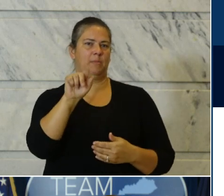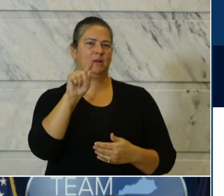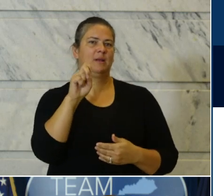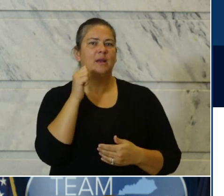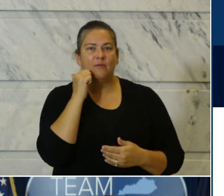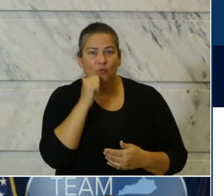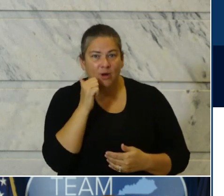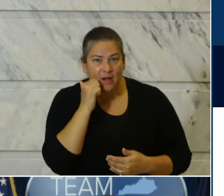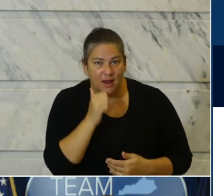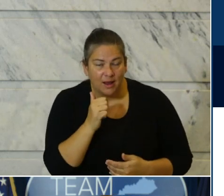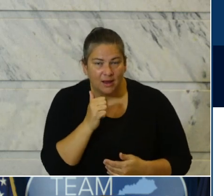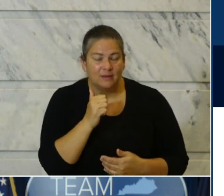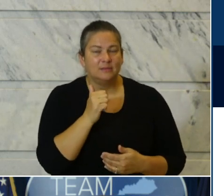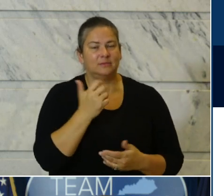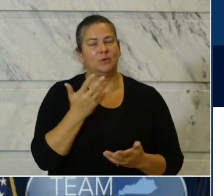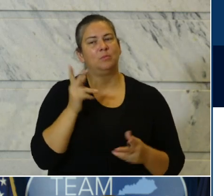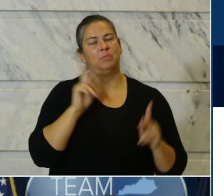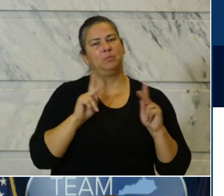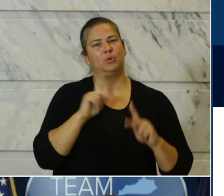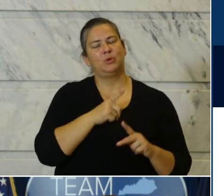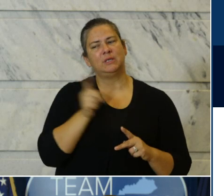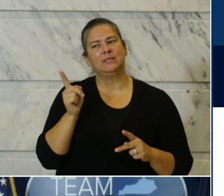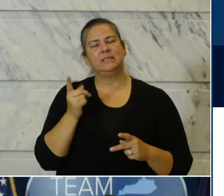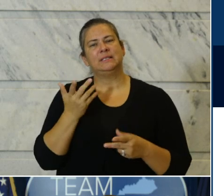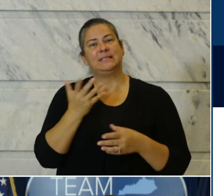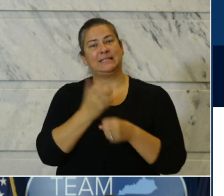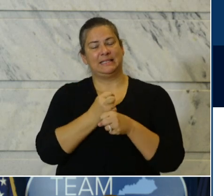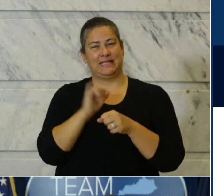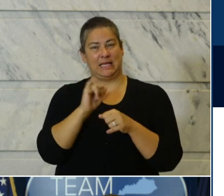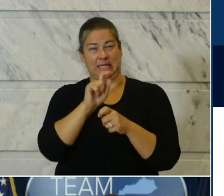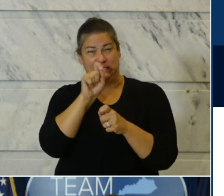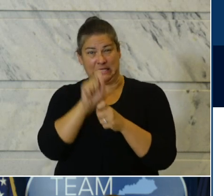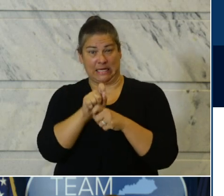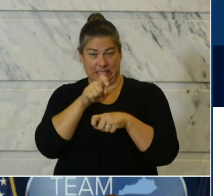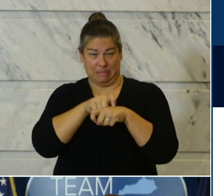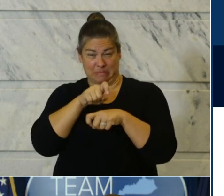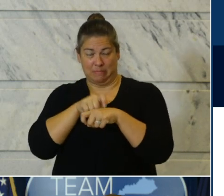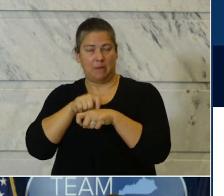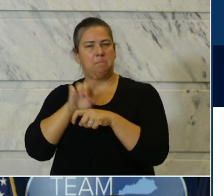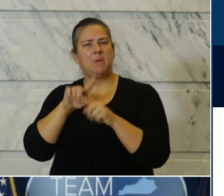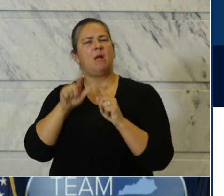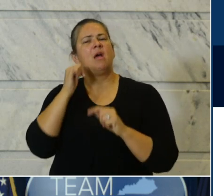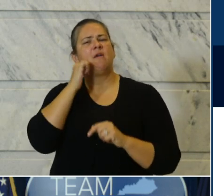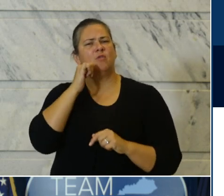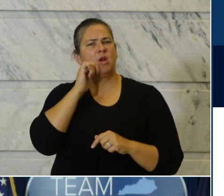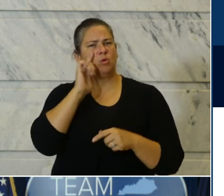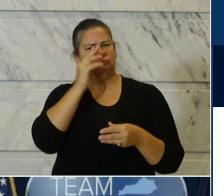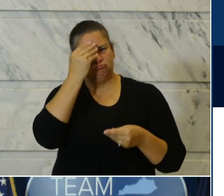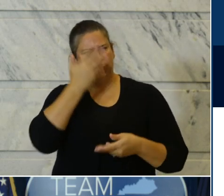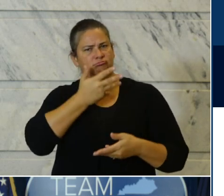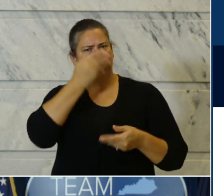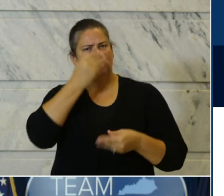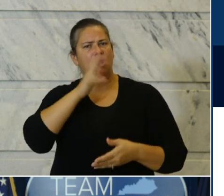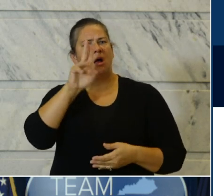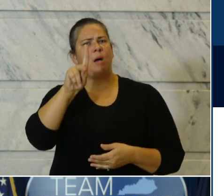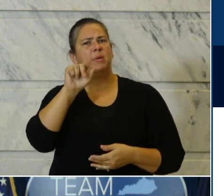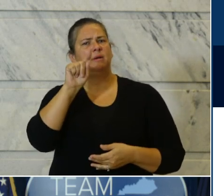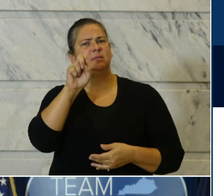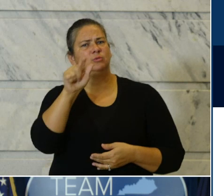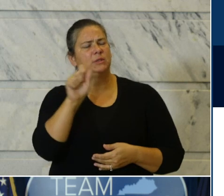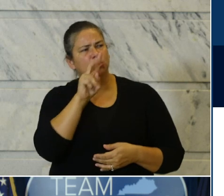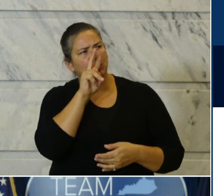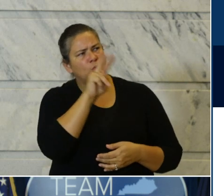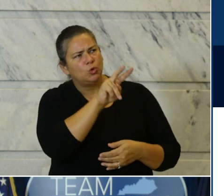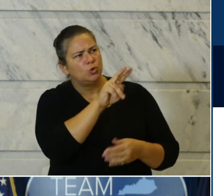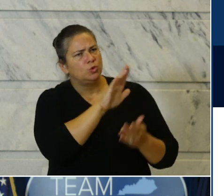So people should be able to get, not in real time, but every day, an update of what the situation is in